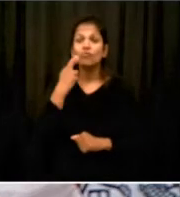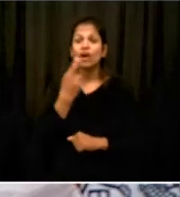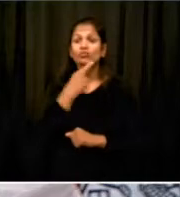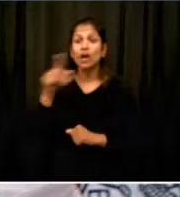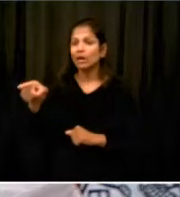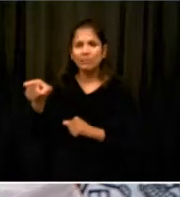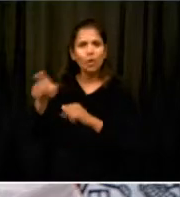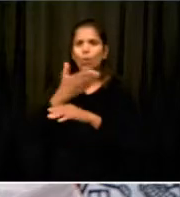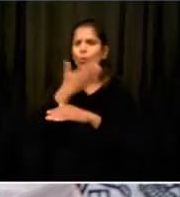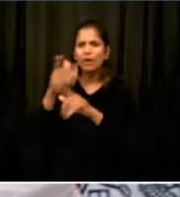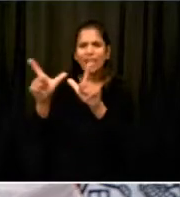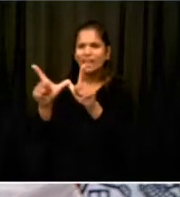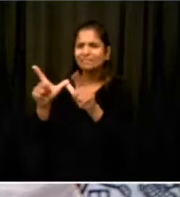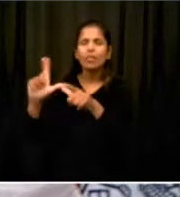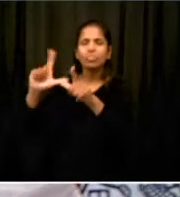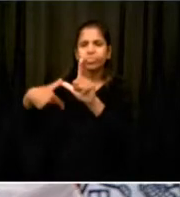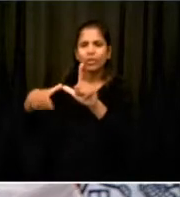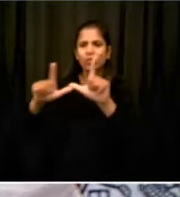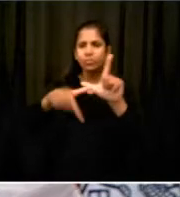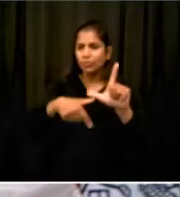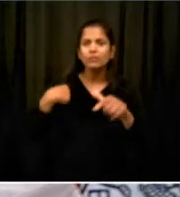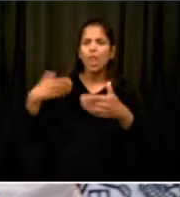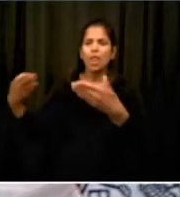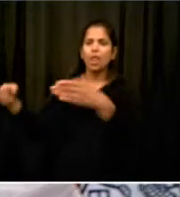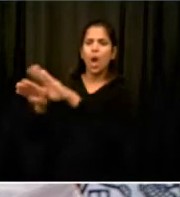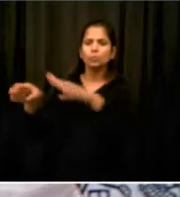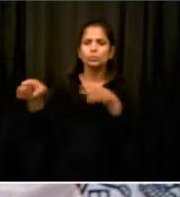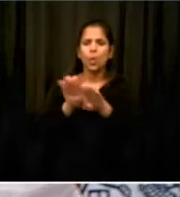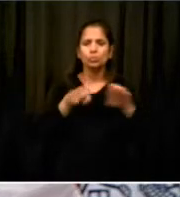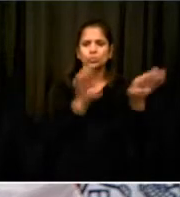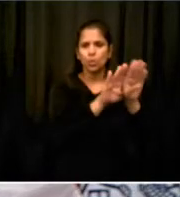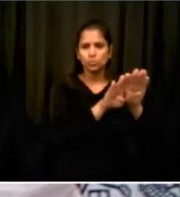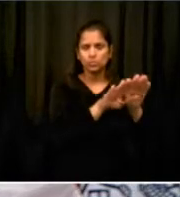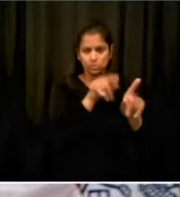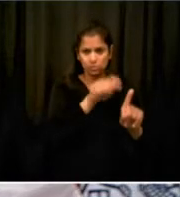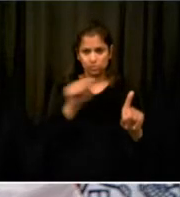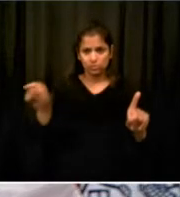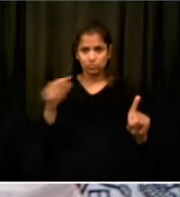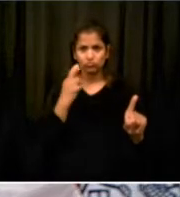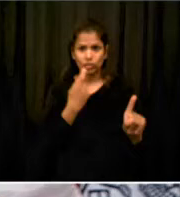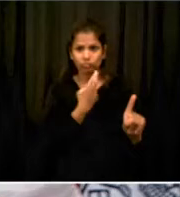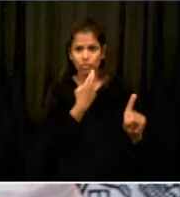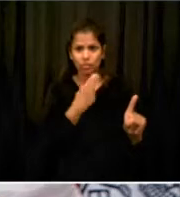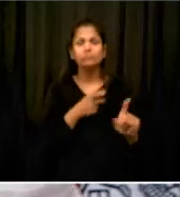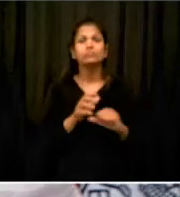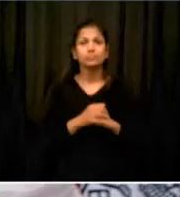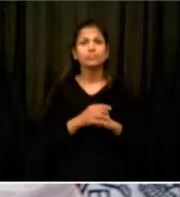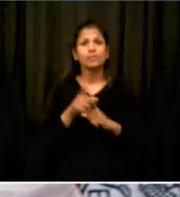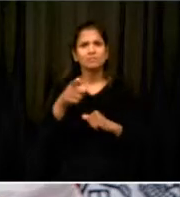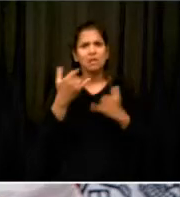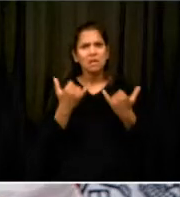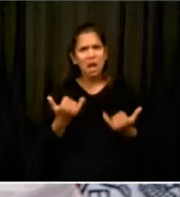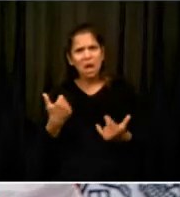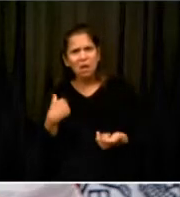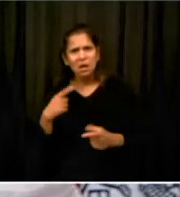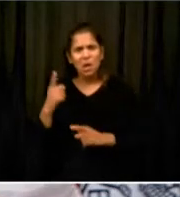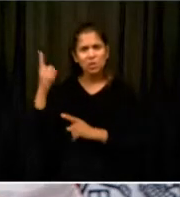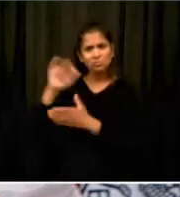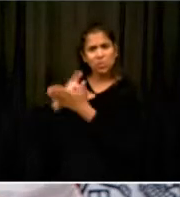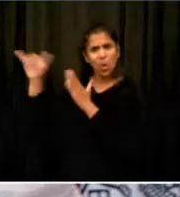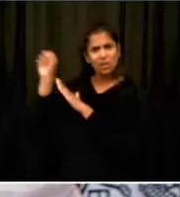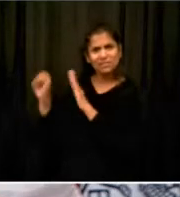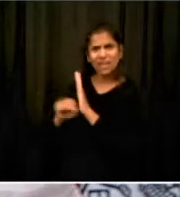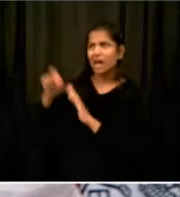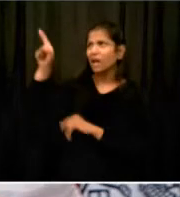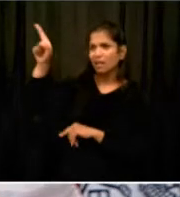point of gotcha on this situation? Are these violations amounting to anything, particularly given what your